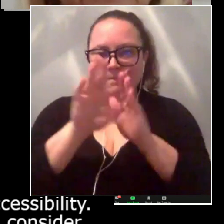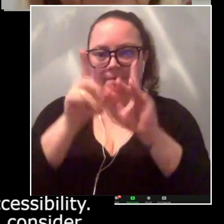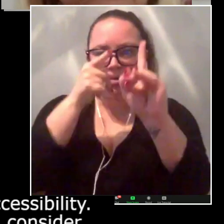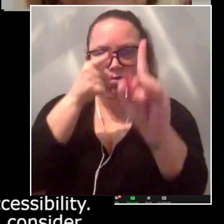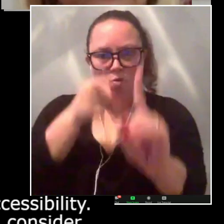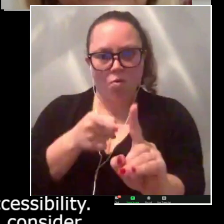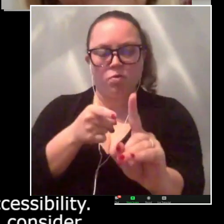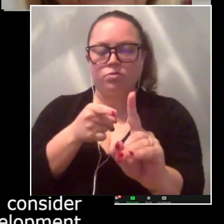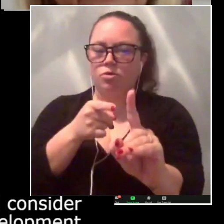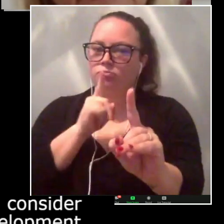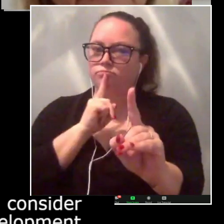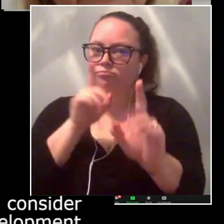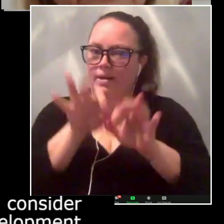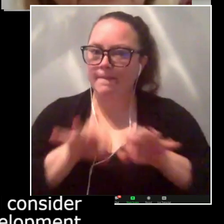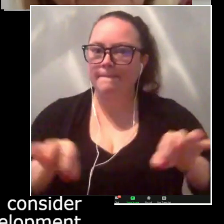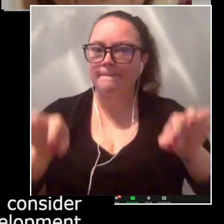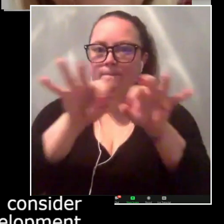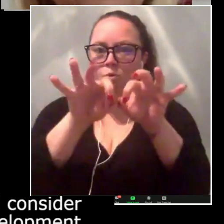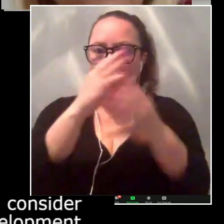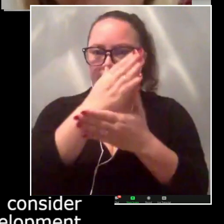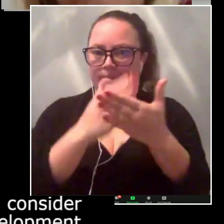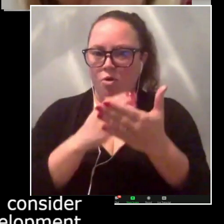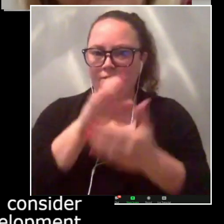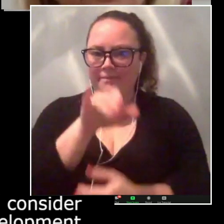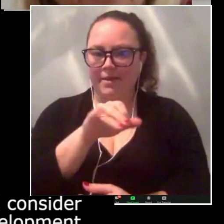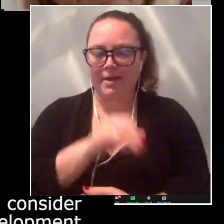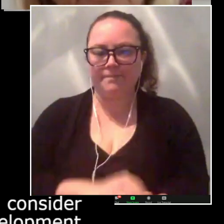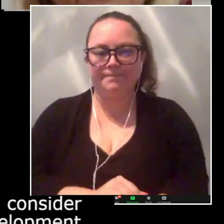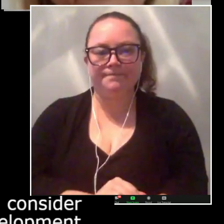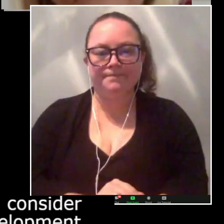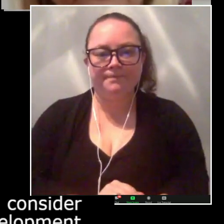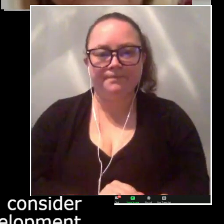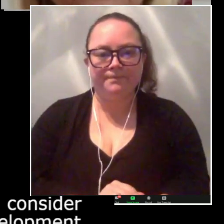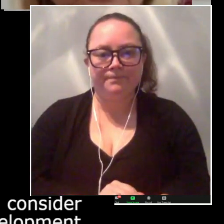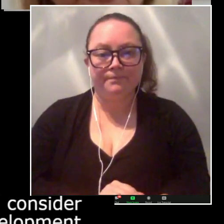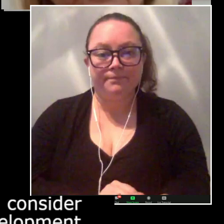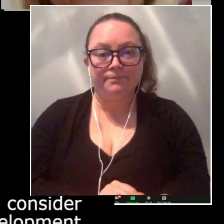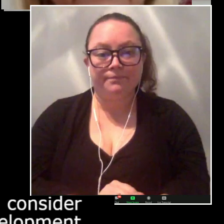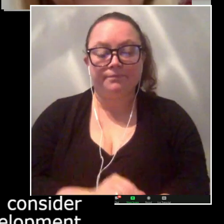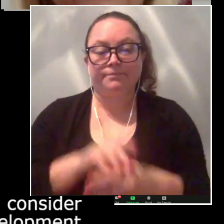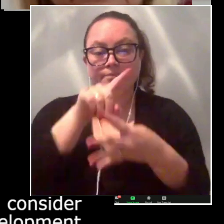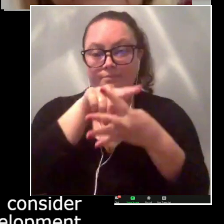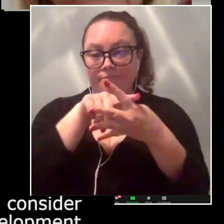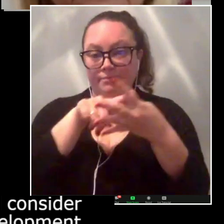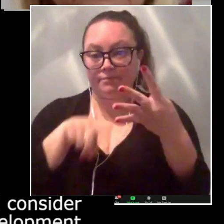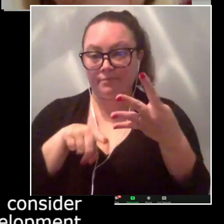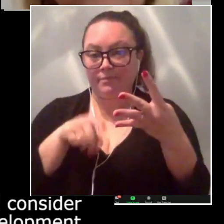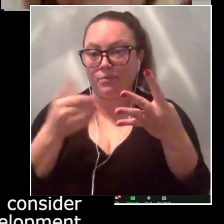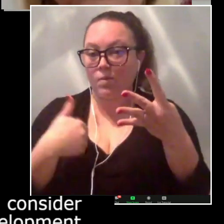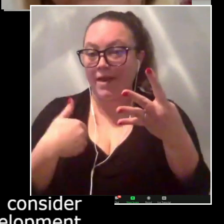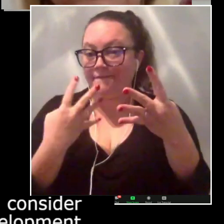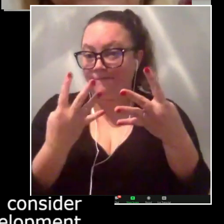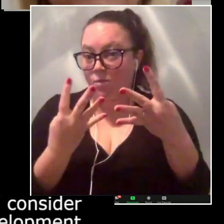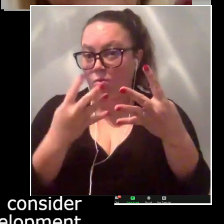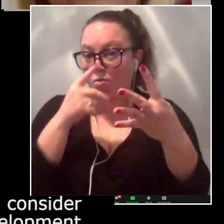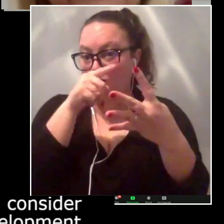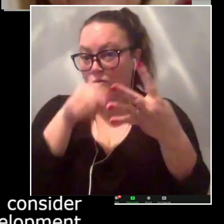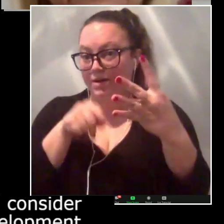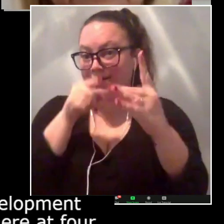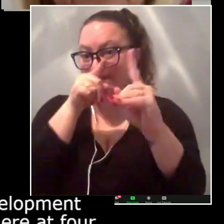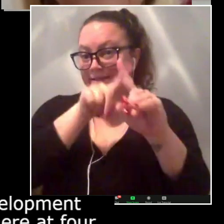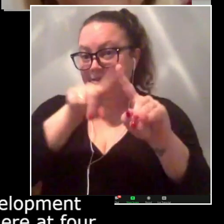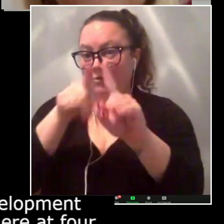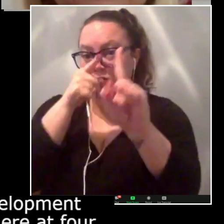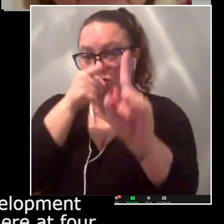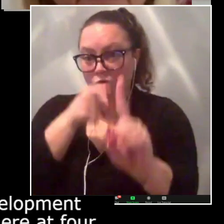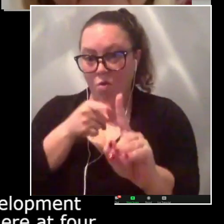this. We are looking here at 4 different goals that are relevant to persons with